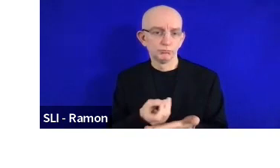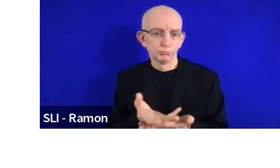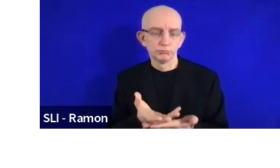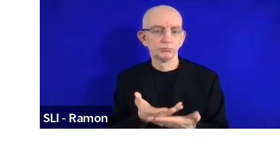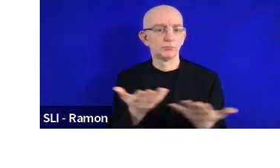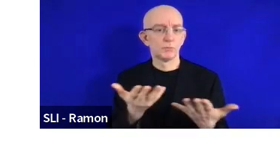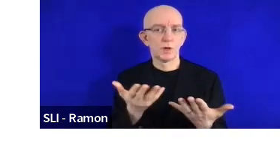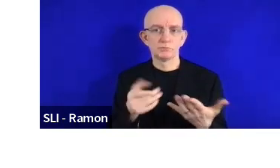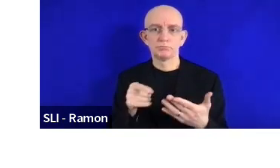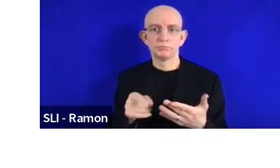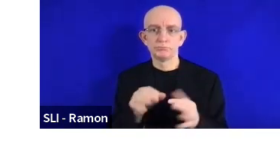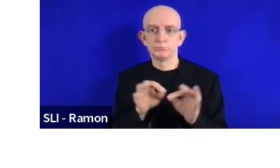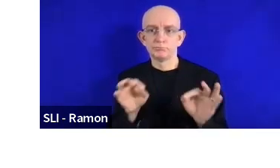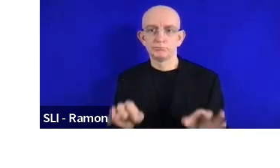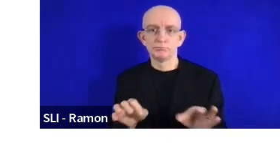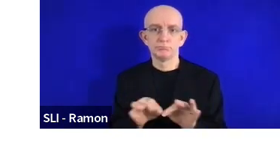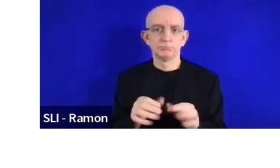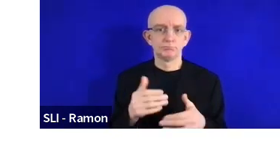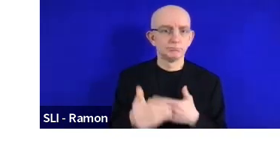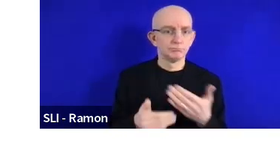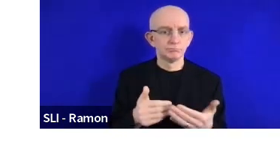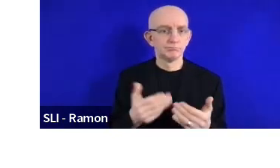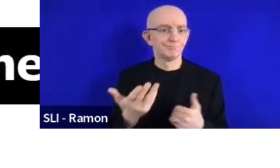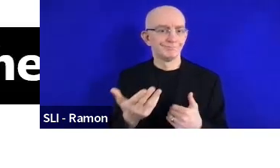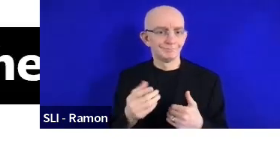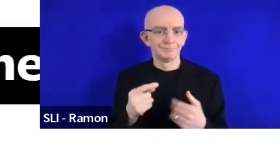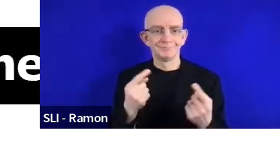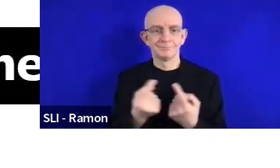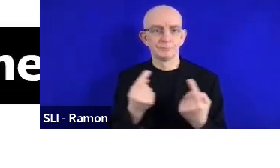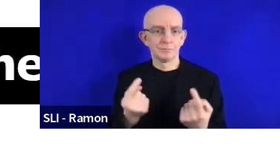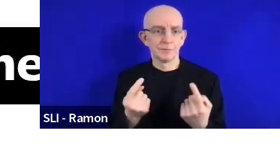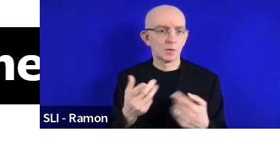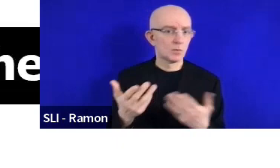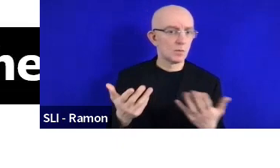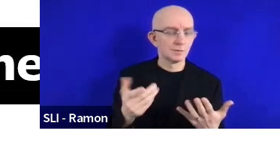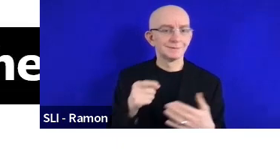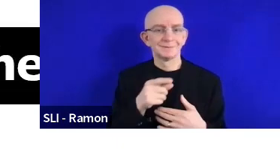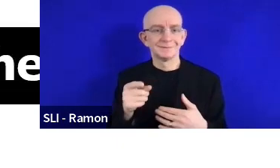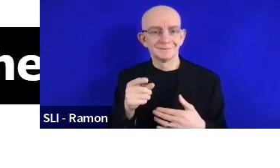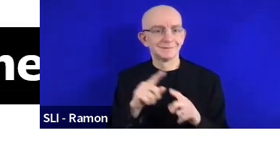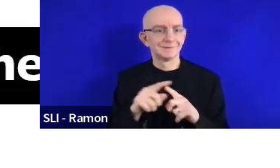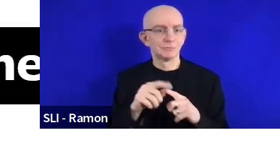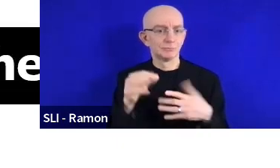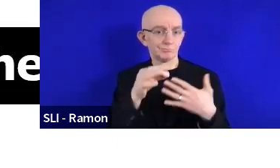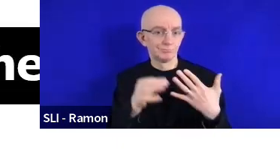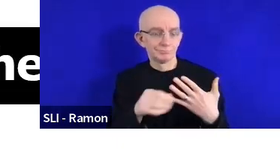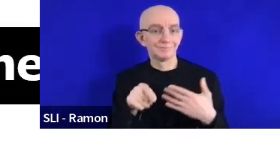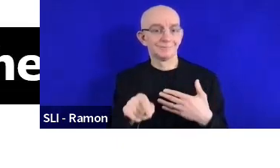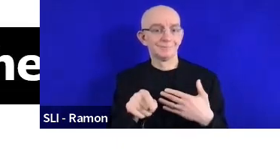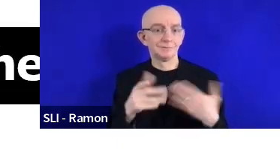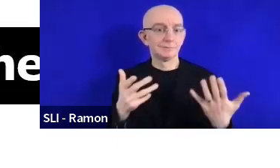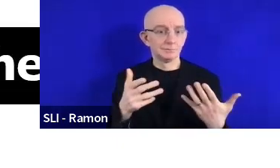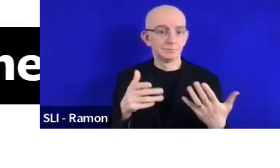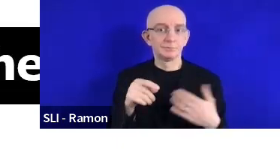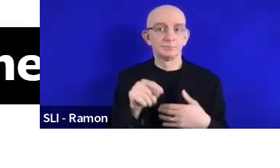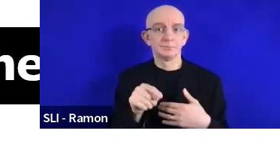club provide for older people and people with disability. So Vietnam is among the fastest aging